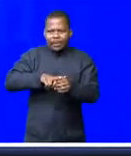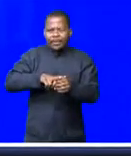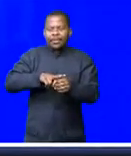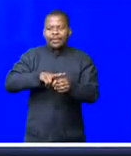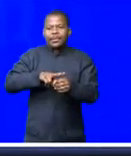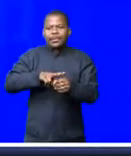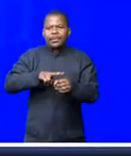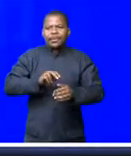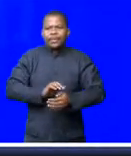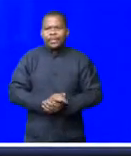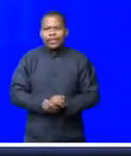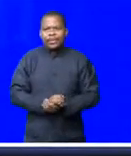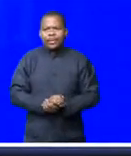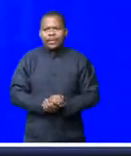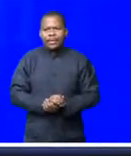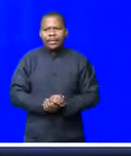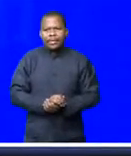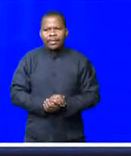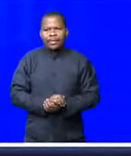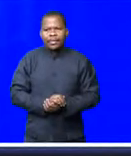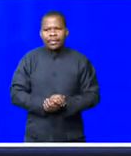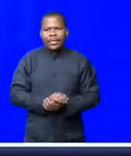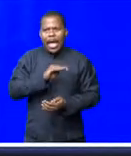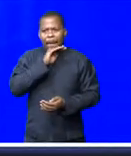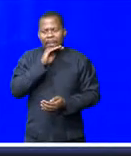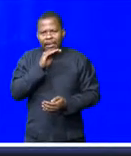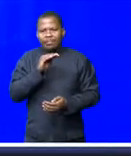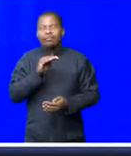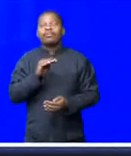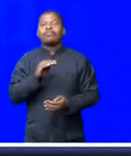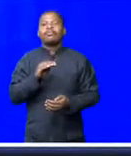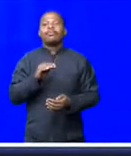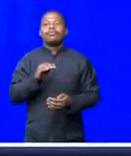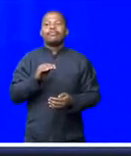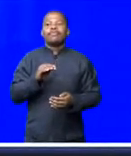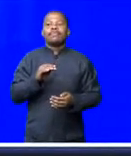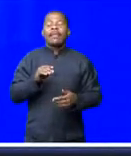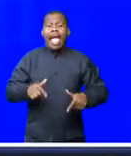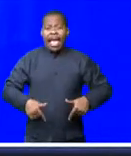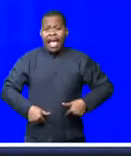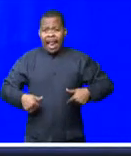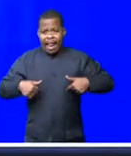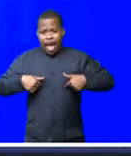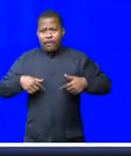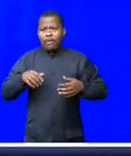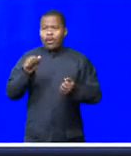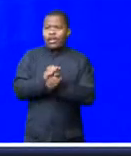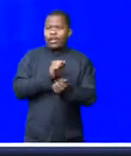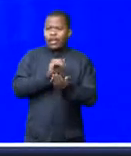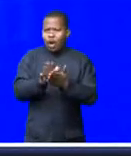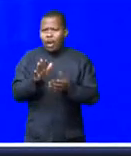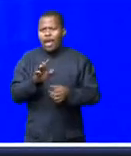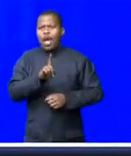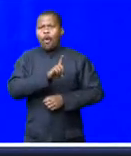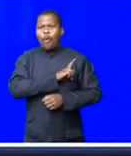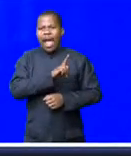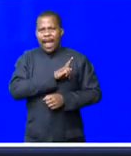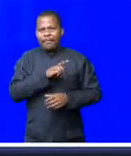as we see lives destroyed by the unattenuated aggression of violent